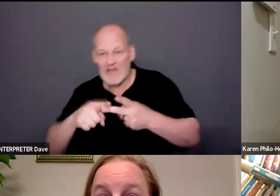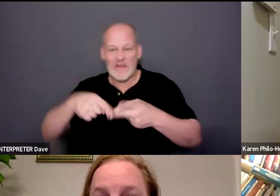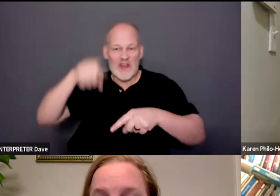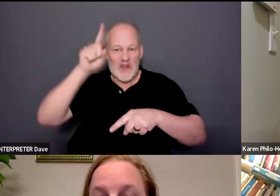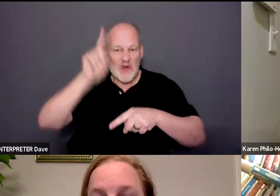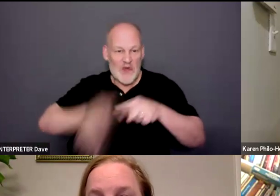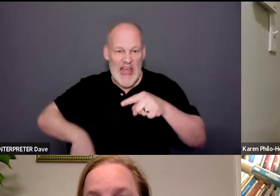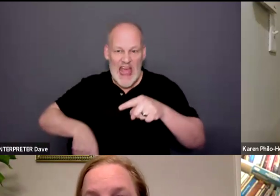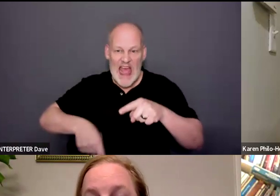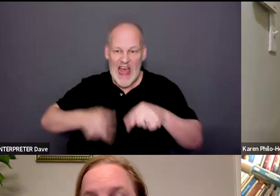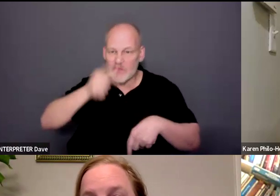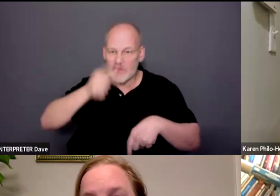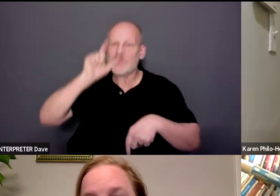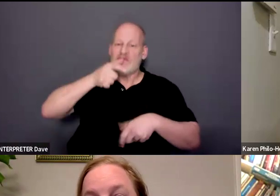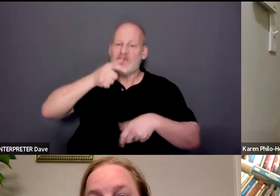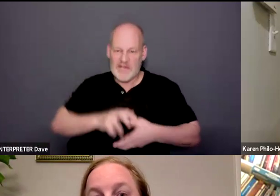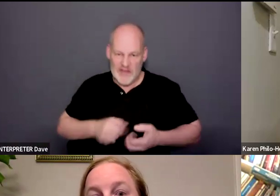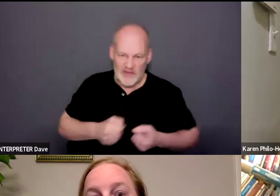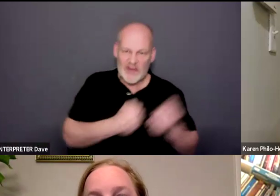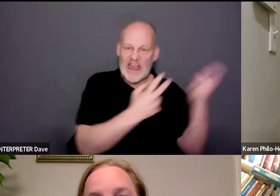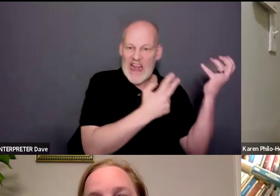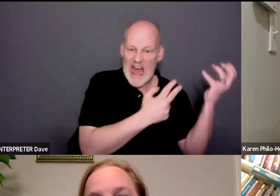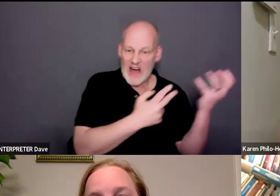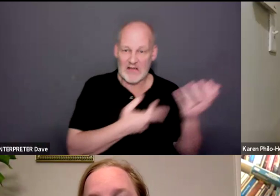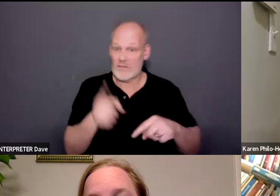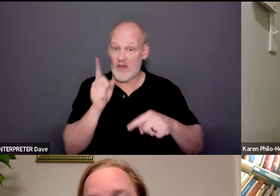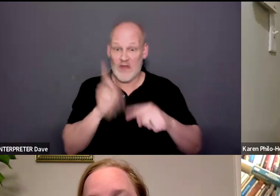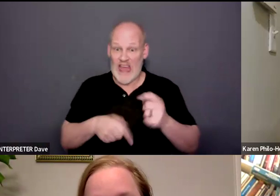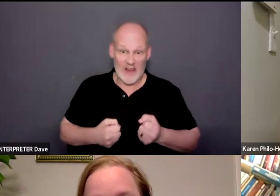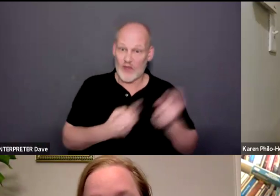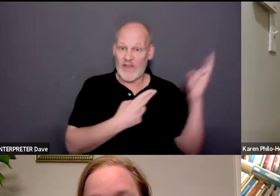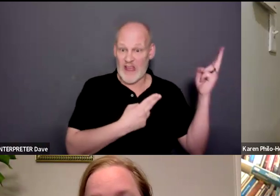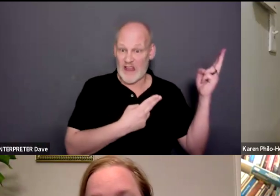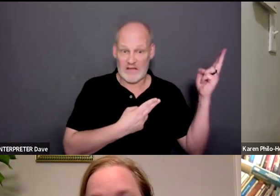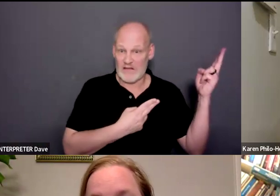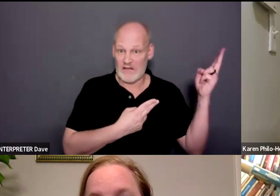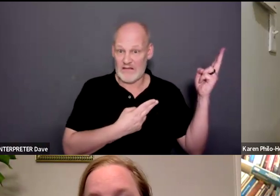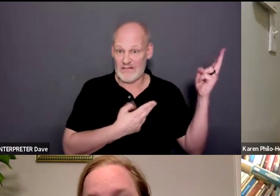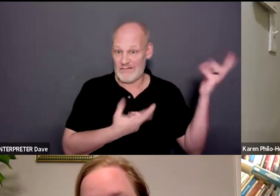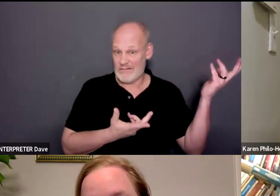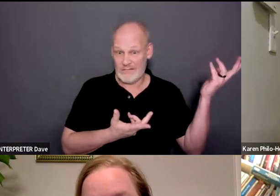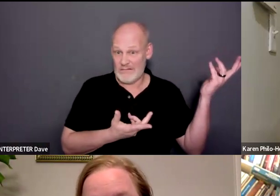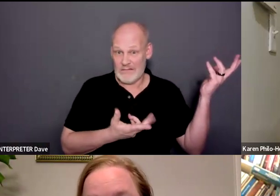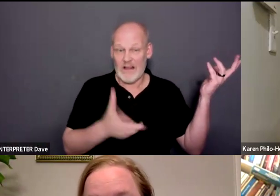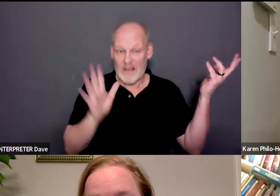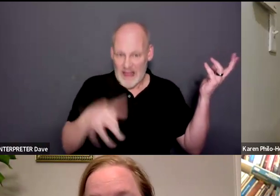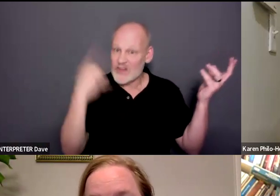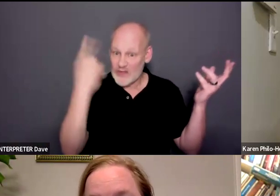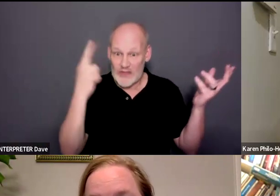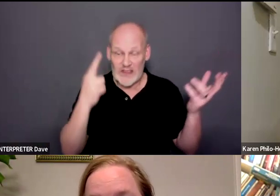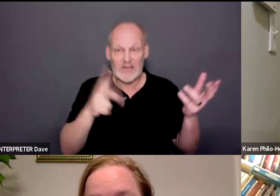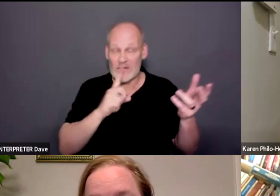scary. It's very difficult to get rid of, which is why there's such tight biocontrols around prion